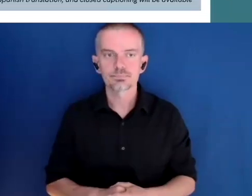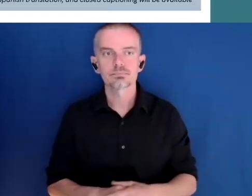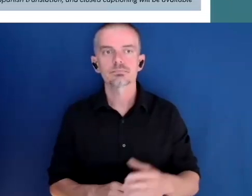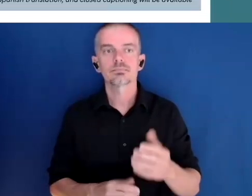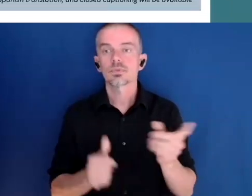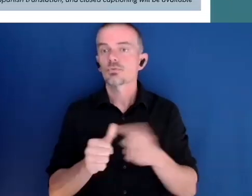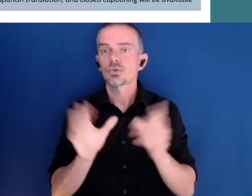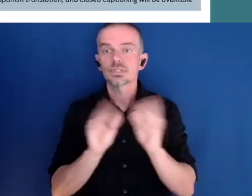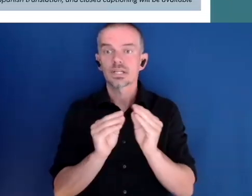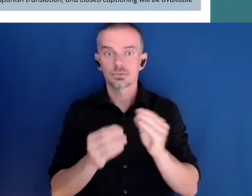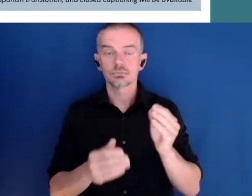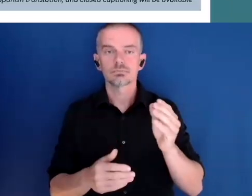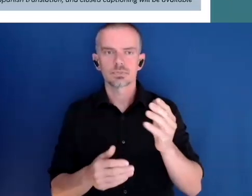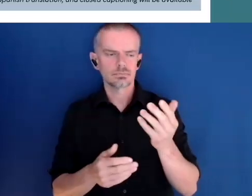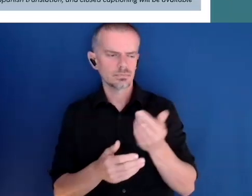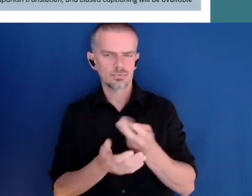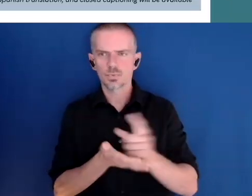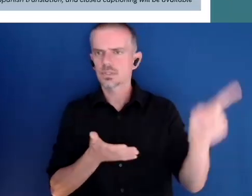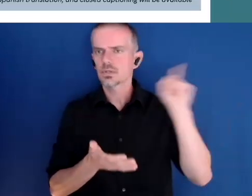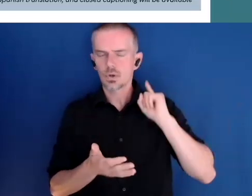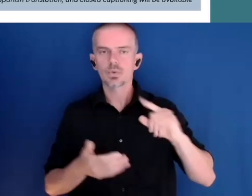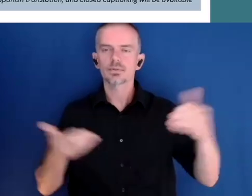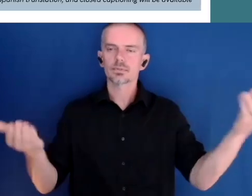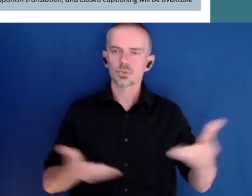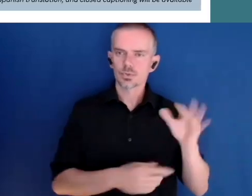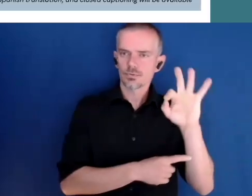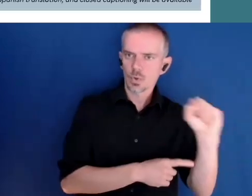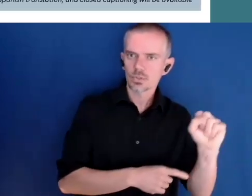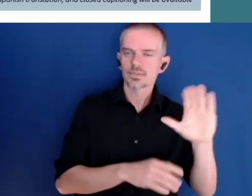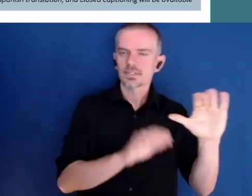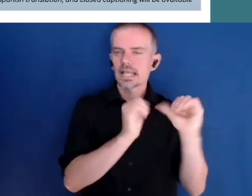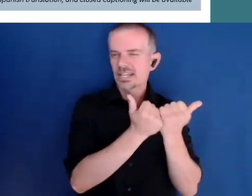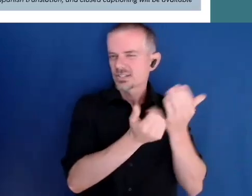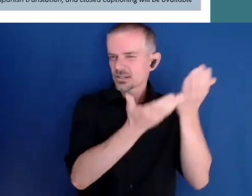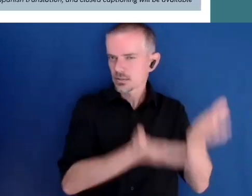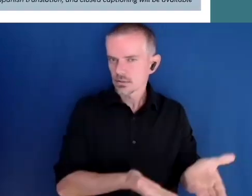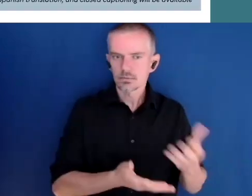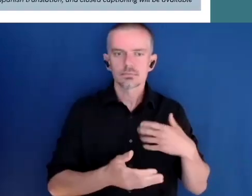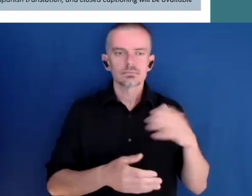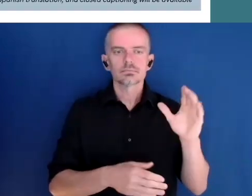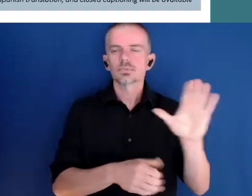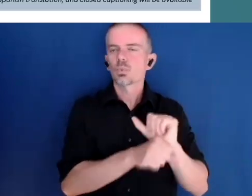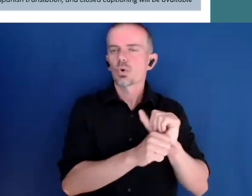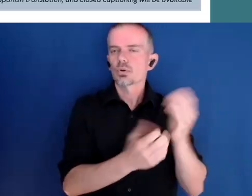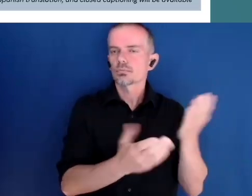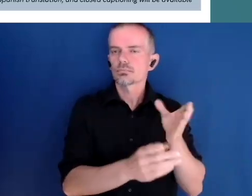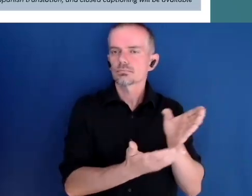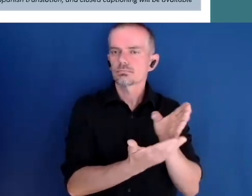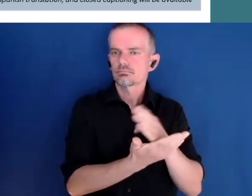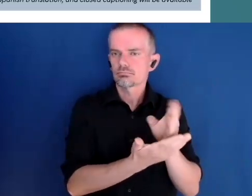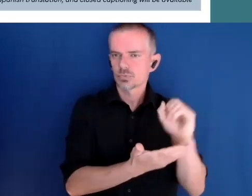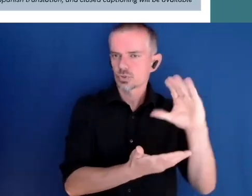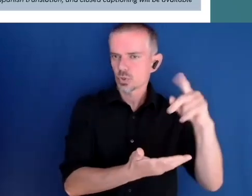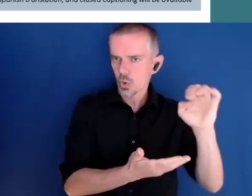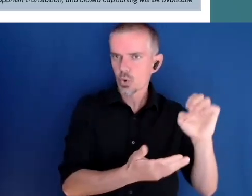weeks ago that introduced the agency, its scope of work, structure, and some of the important policy and budgetary